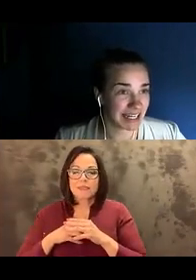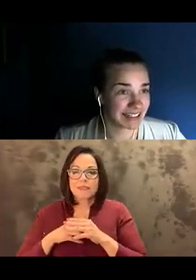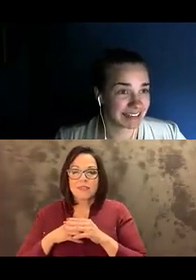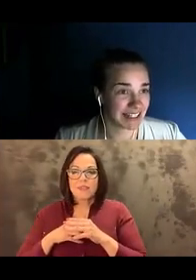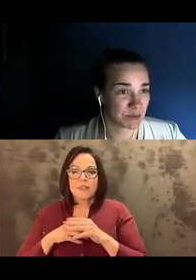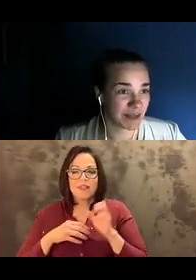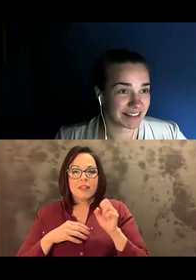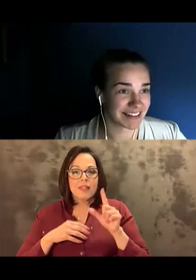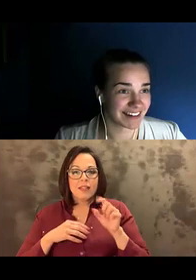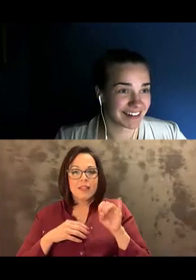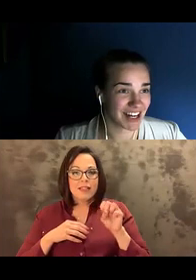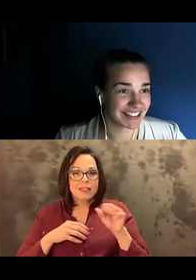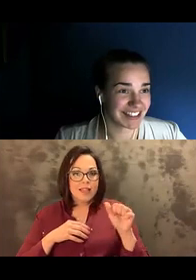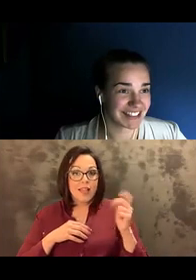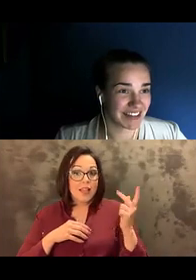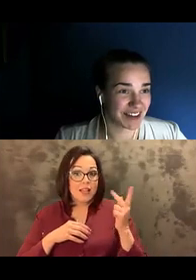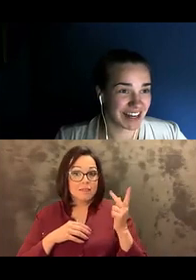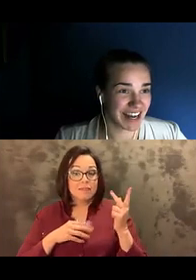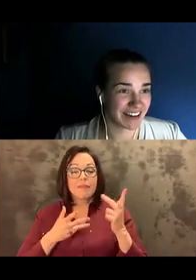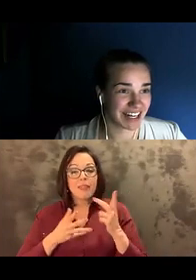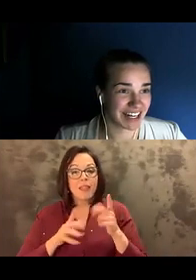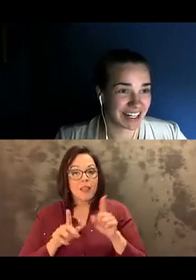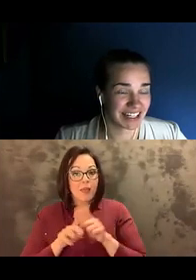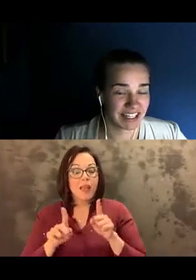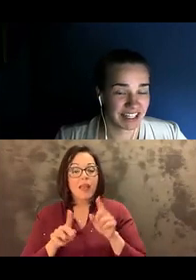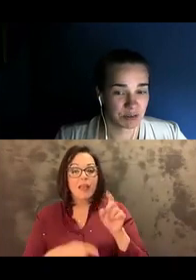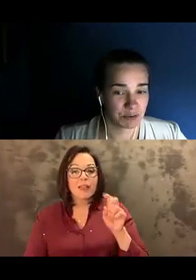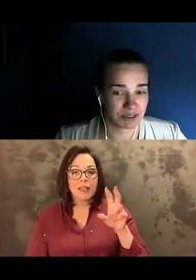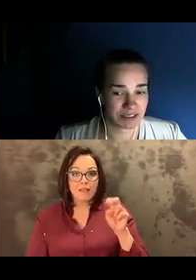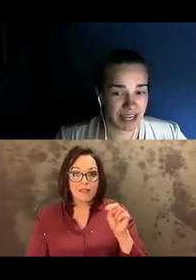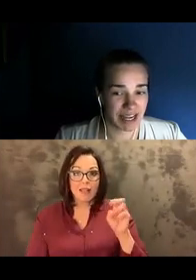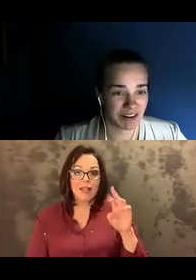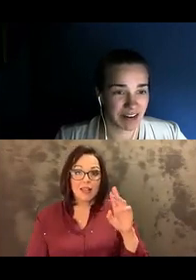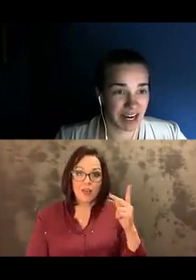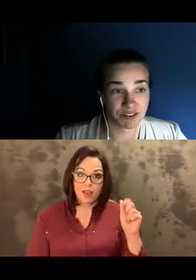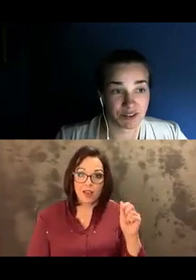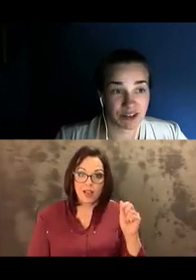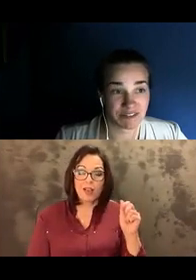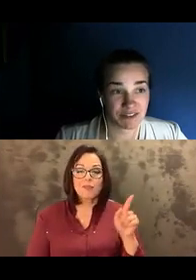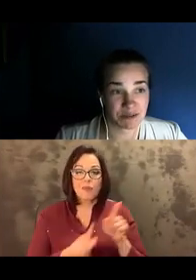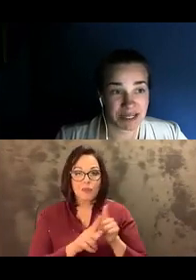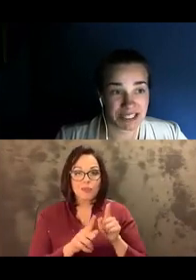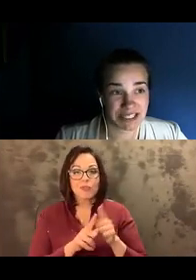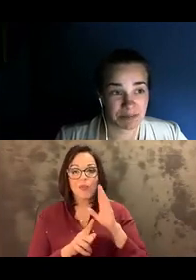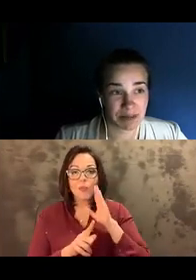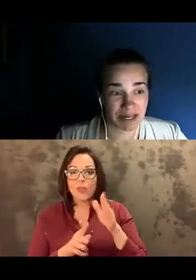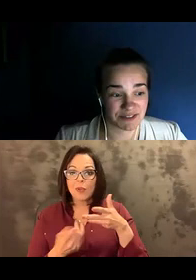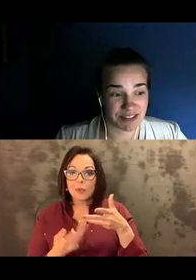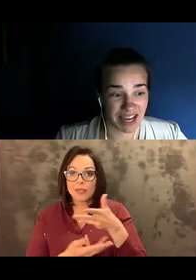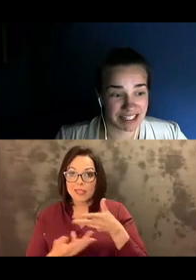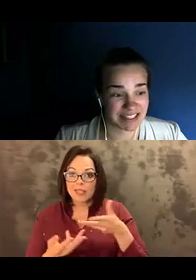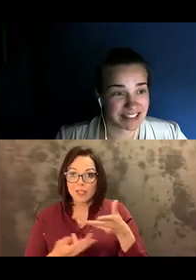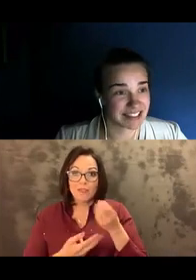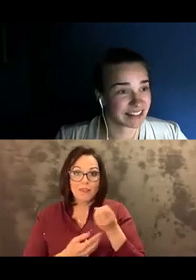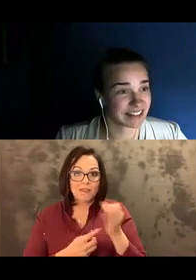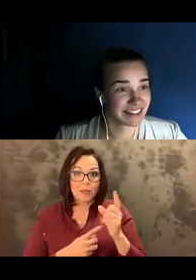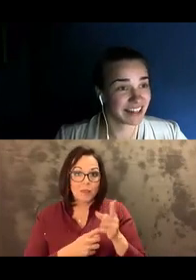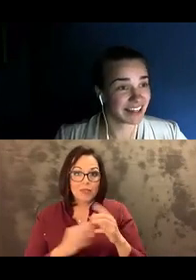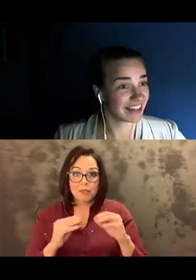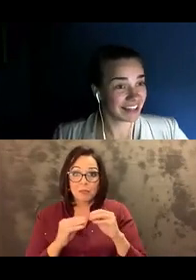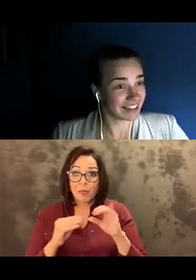Eliza and I, as well as our colleagues Devin and Erica, will hang around for a few minutes. But if that